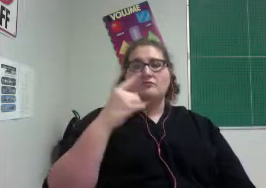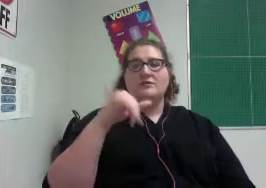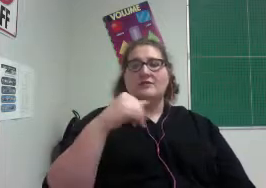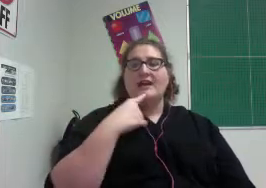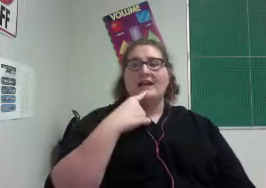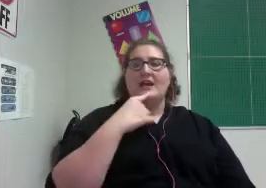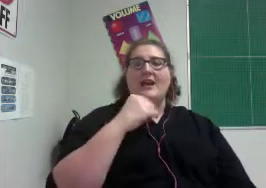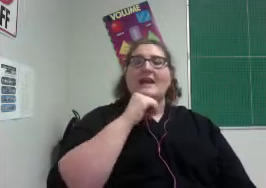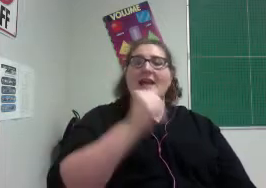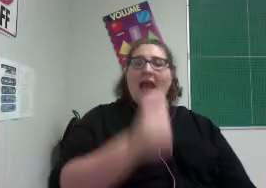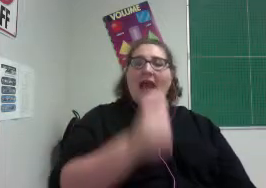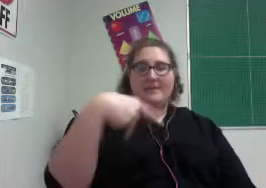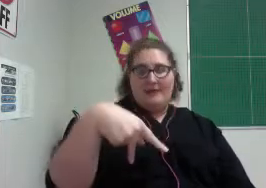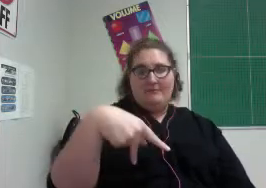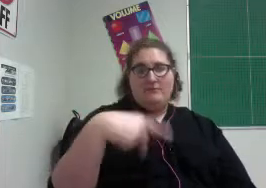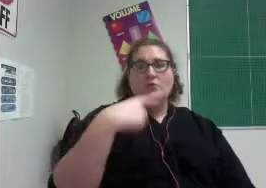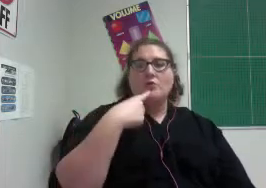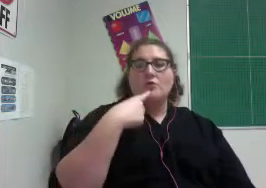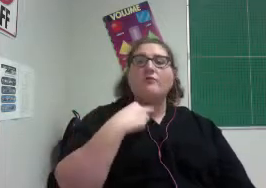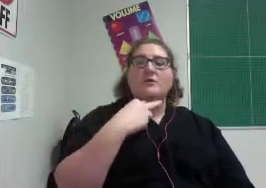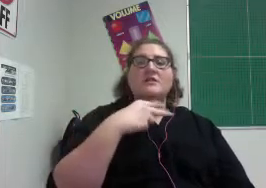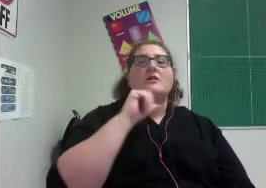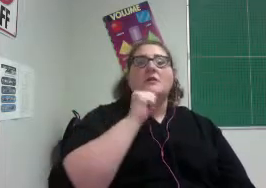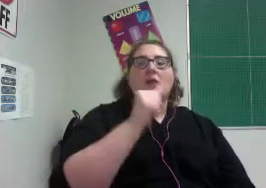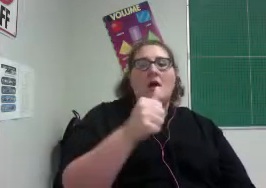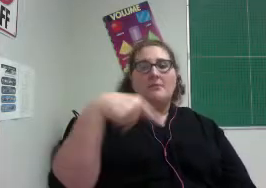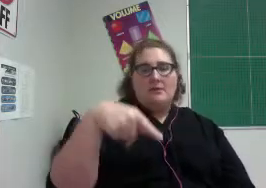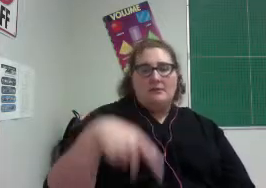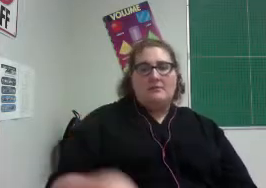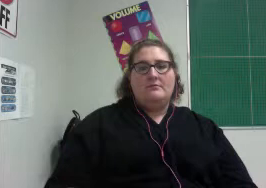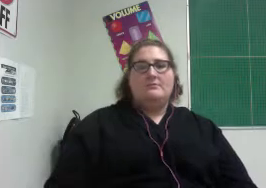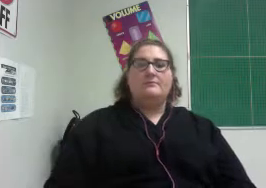read not P.